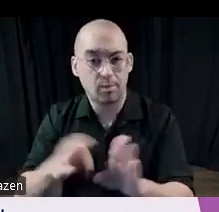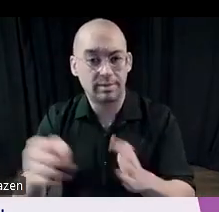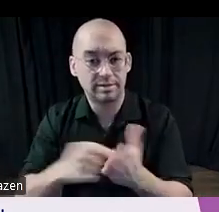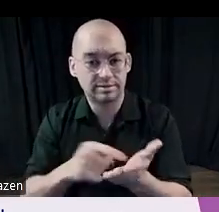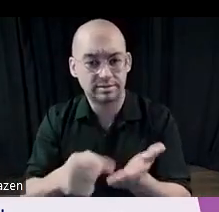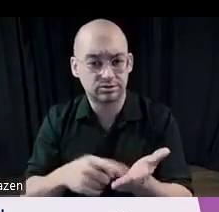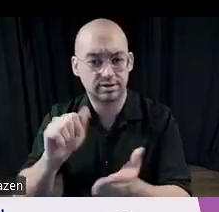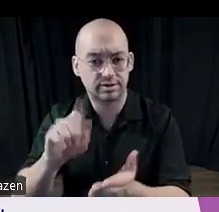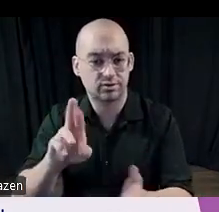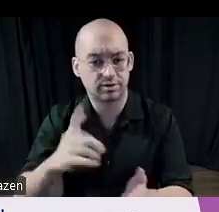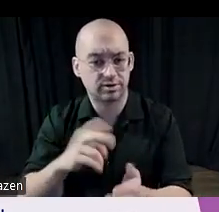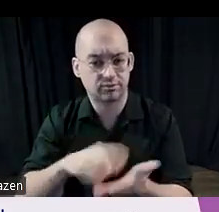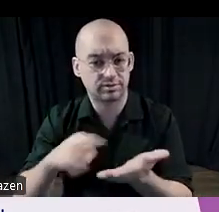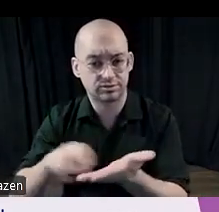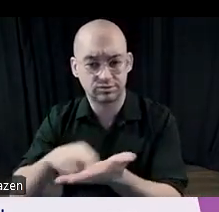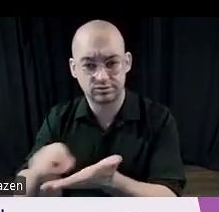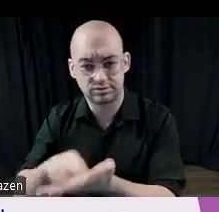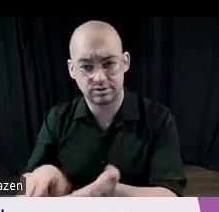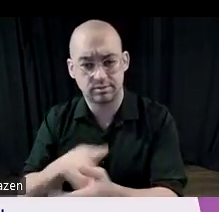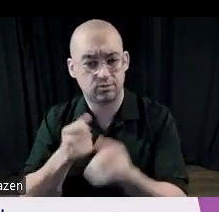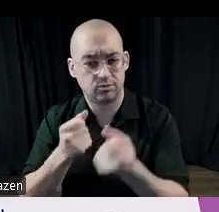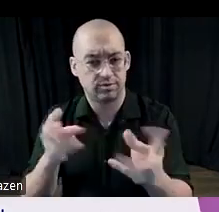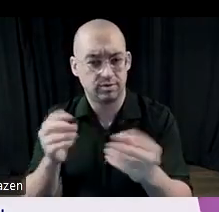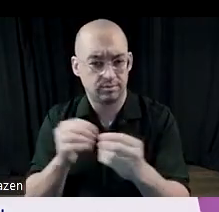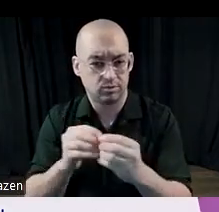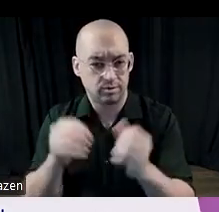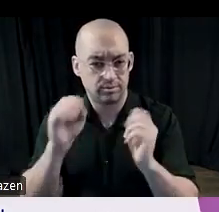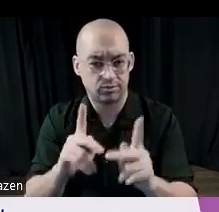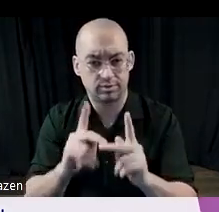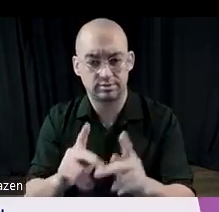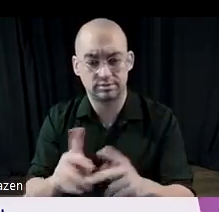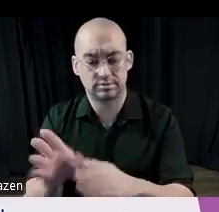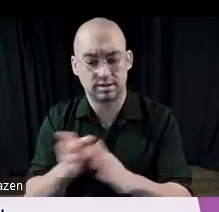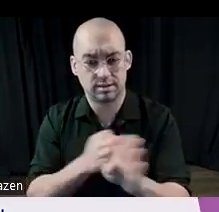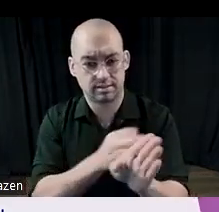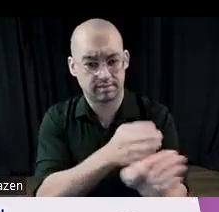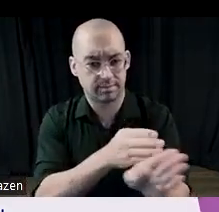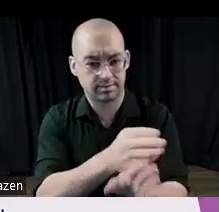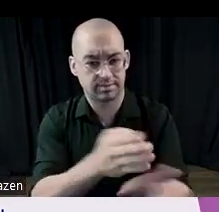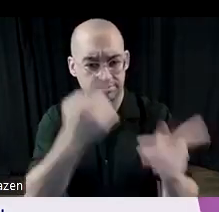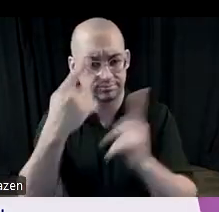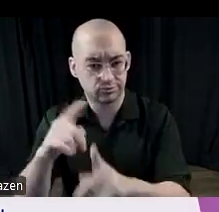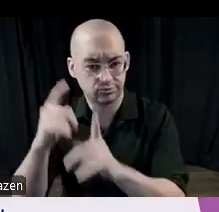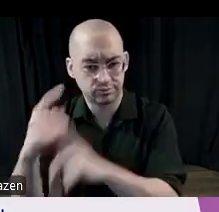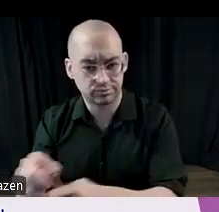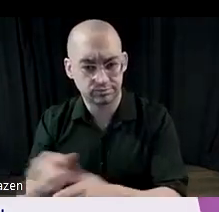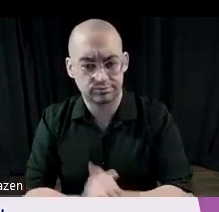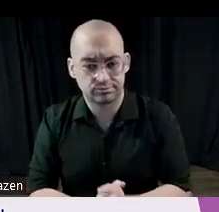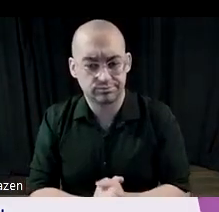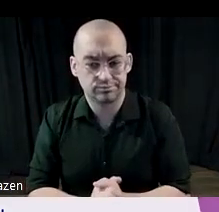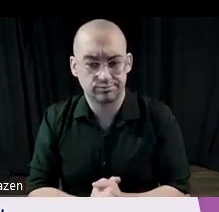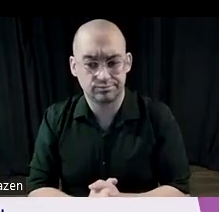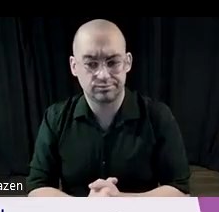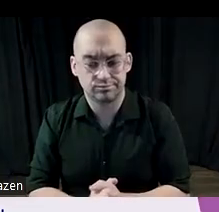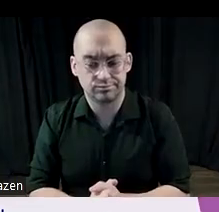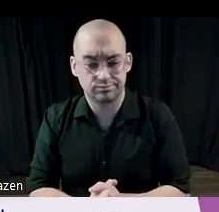ADRD research and to provide more opportunities for alignment and collaboration. The symposium sessions